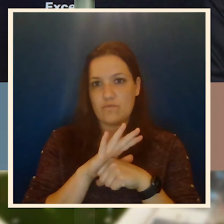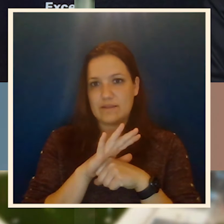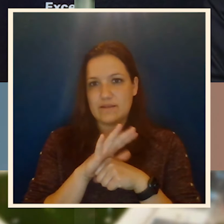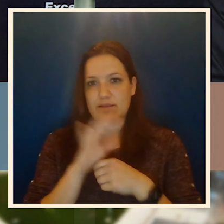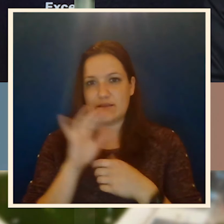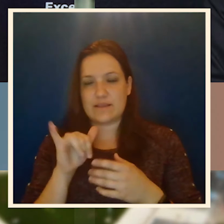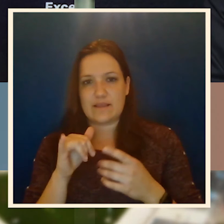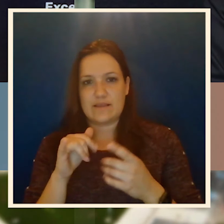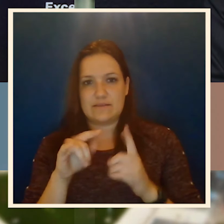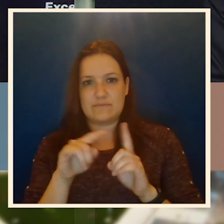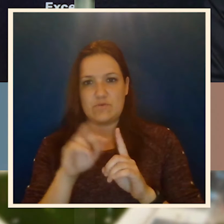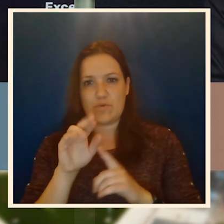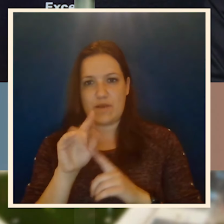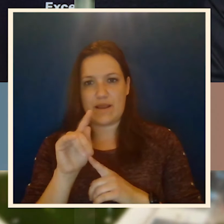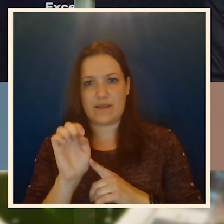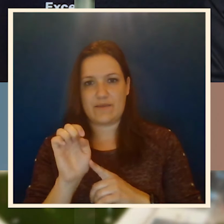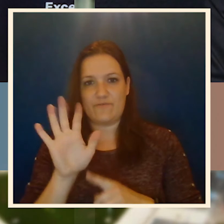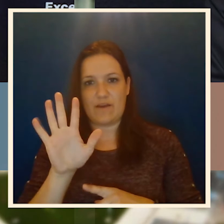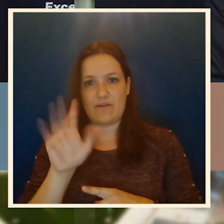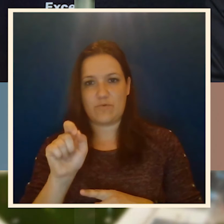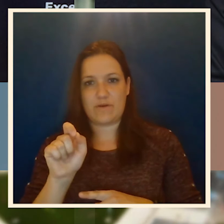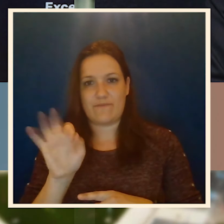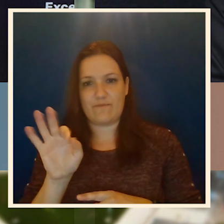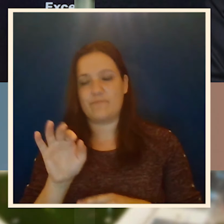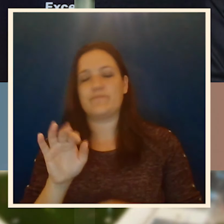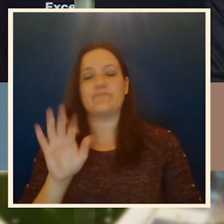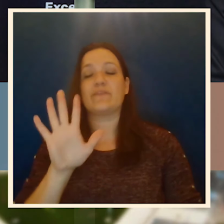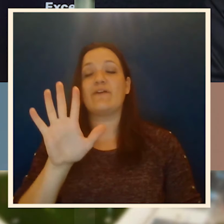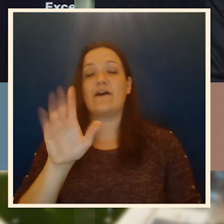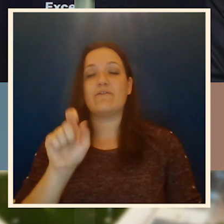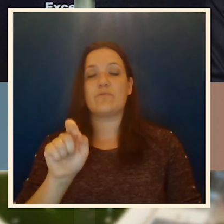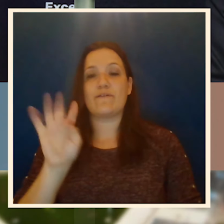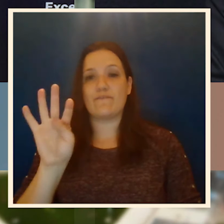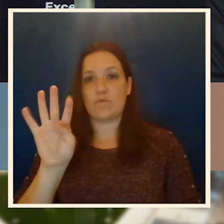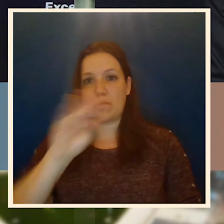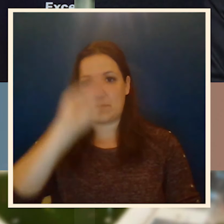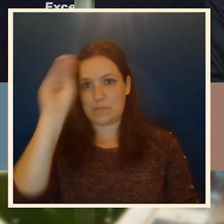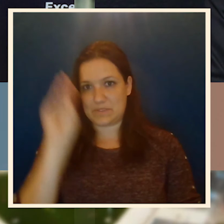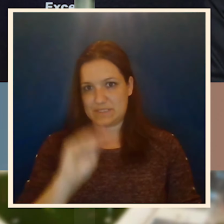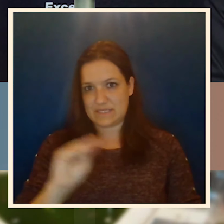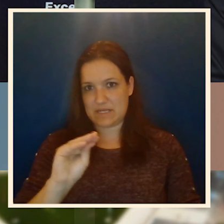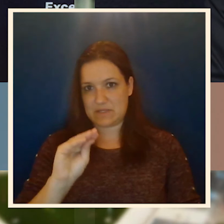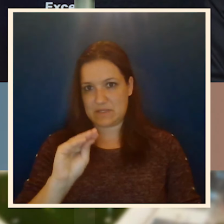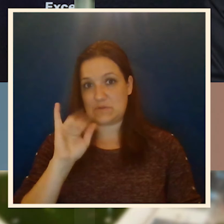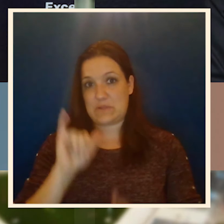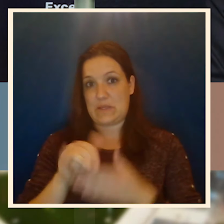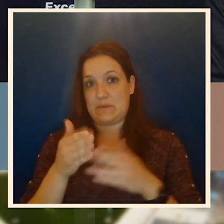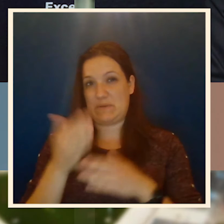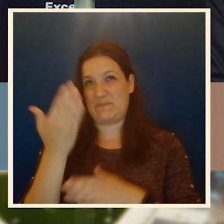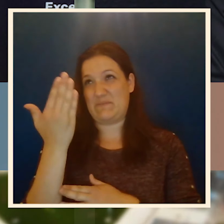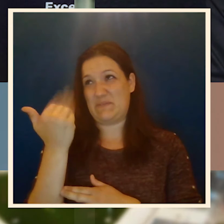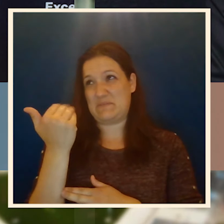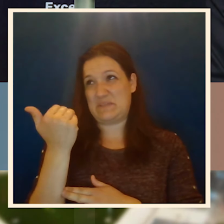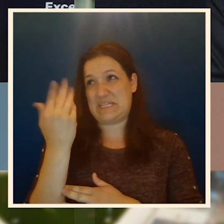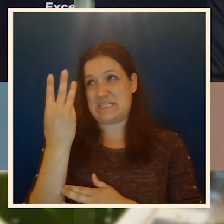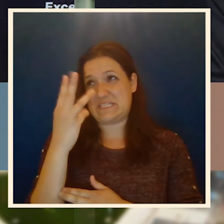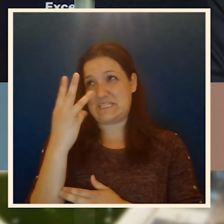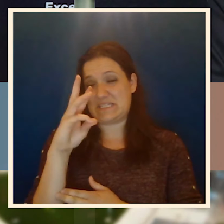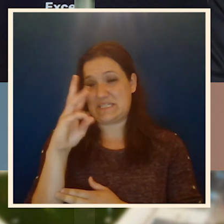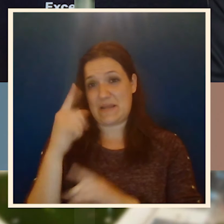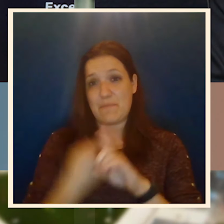the virus over the course of the pandemic, which translates into a positivity rate of 5.4%.